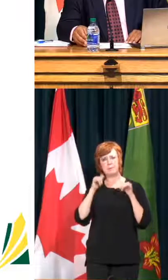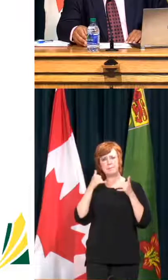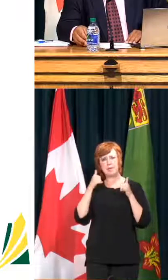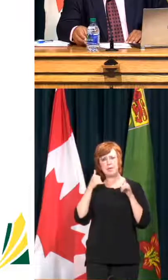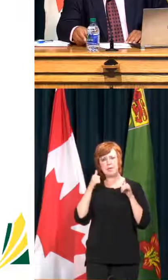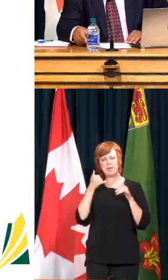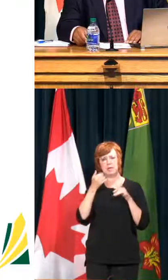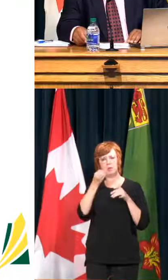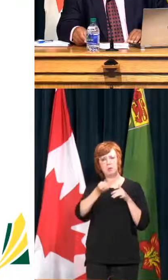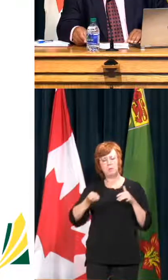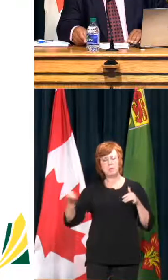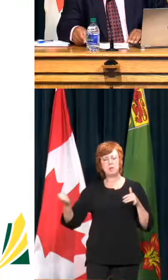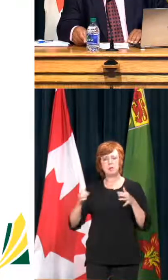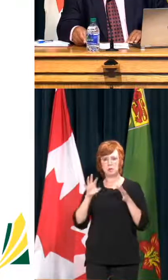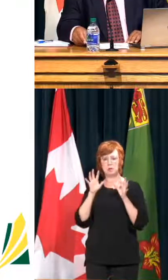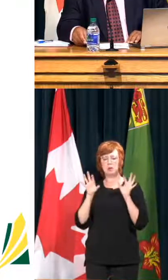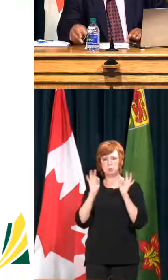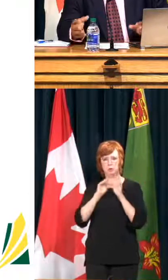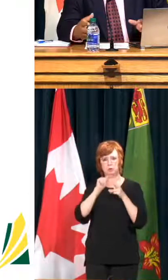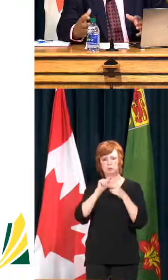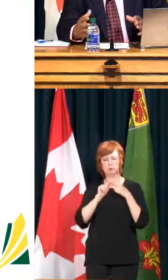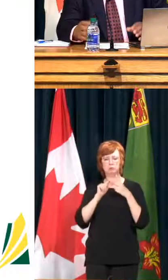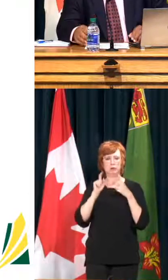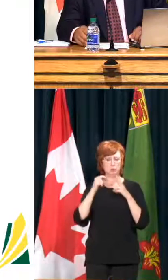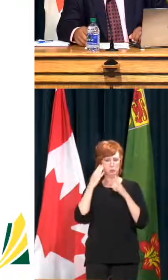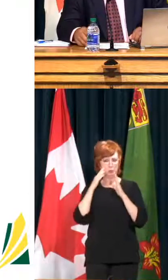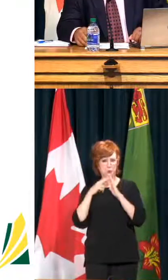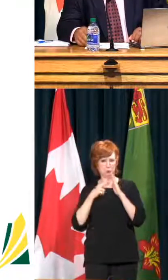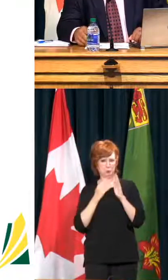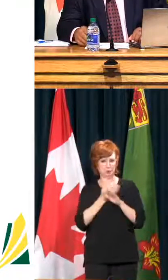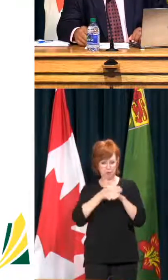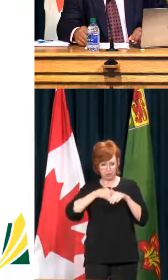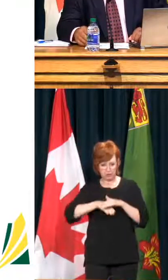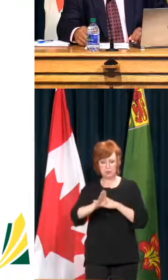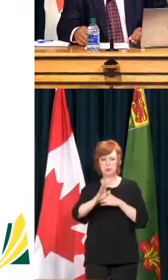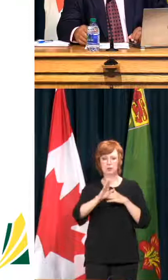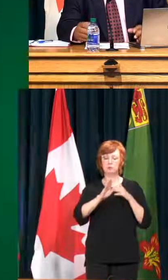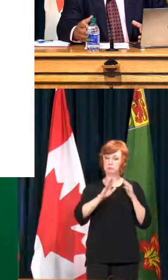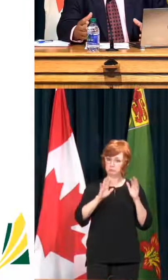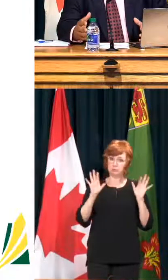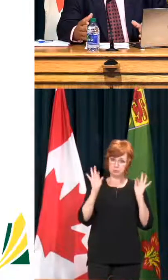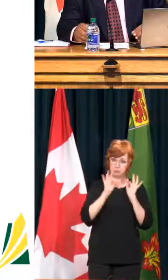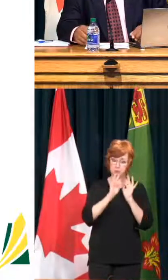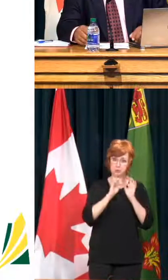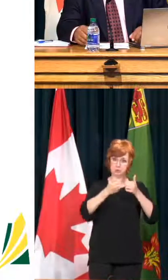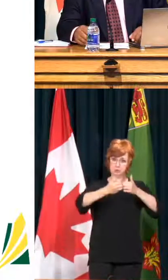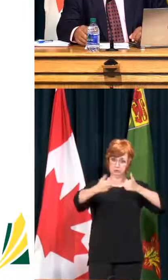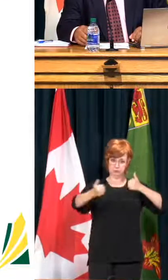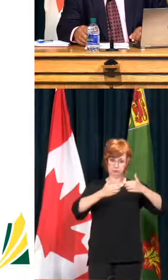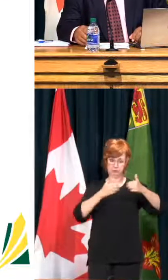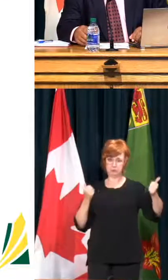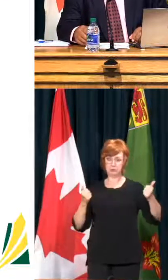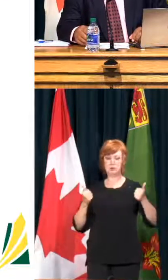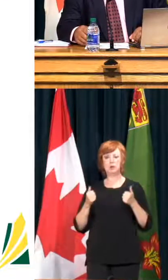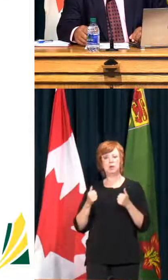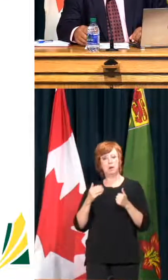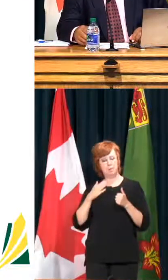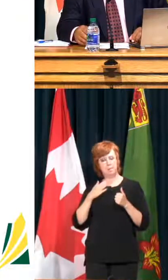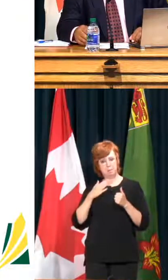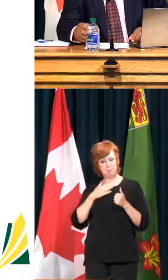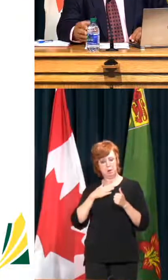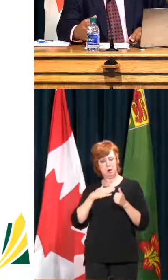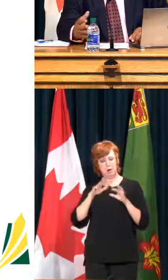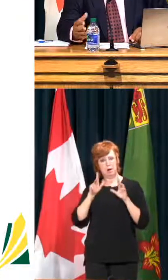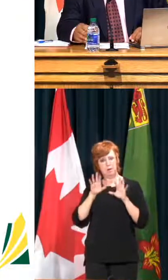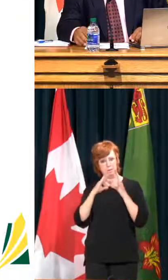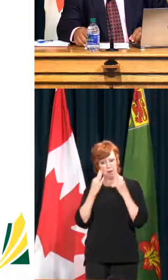aware of them. We've heard of some gatherings that happen not maintaining the limitation to not gather outside of your household,